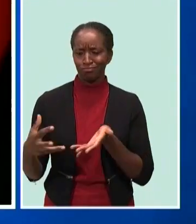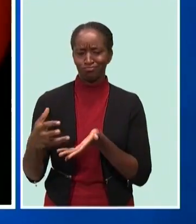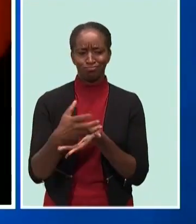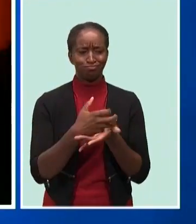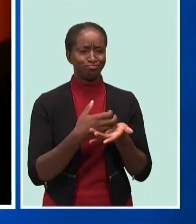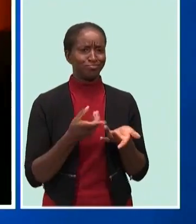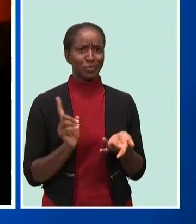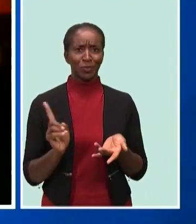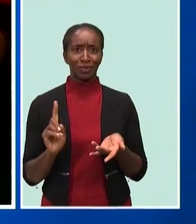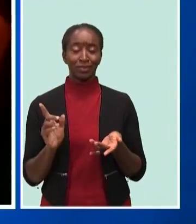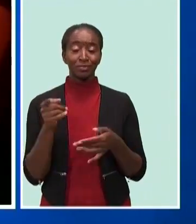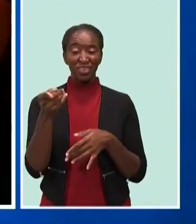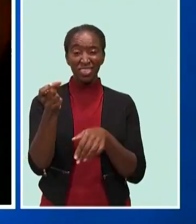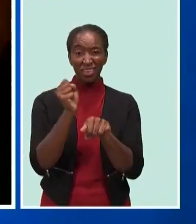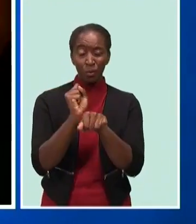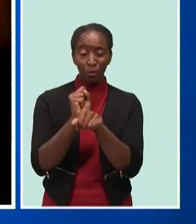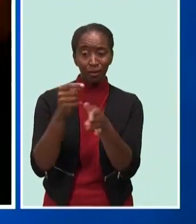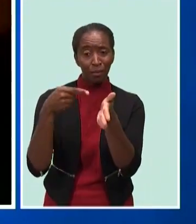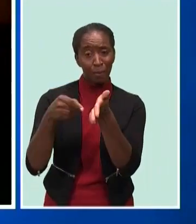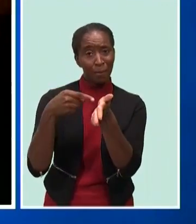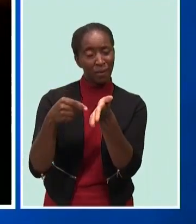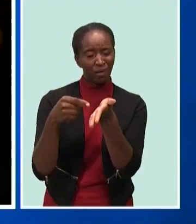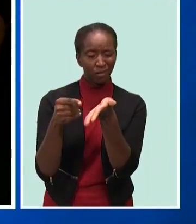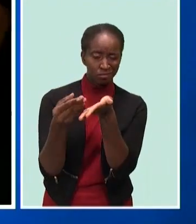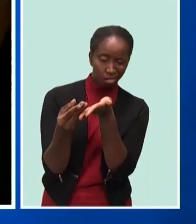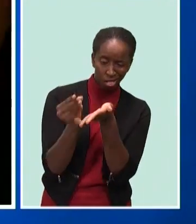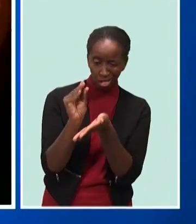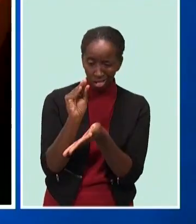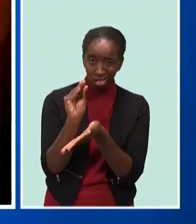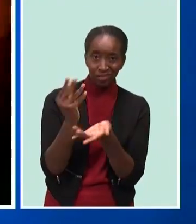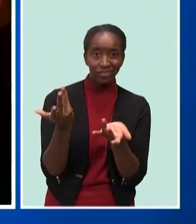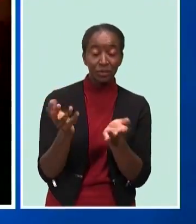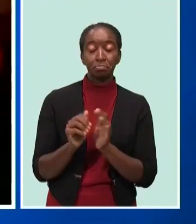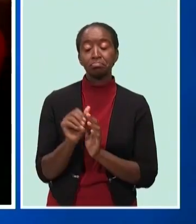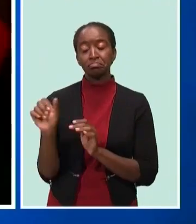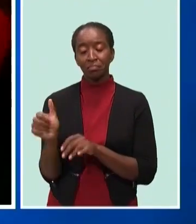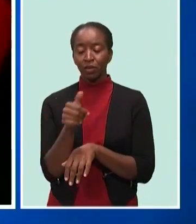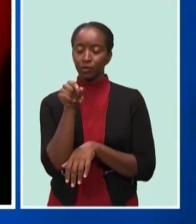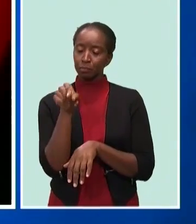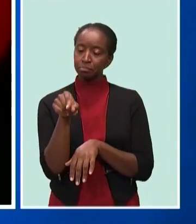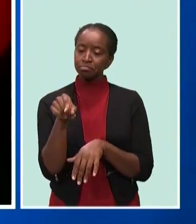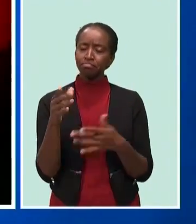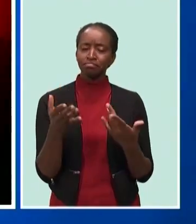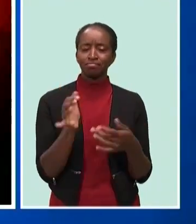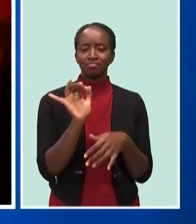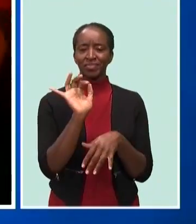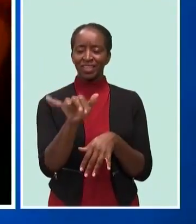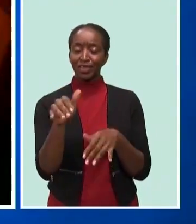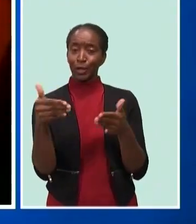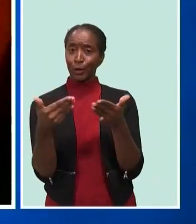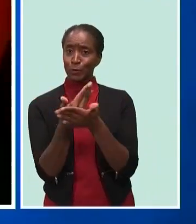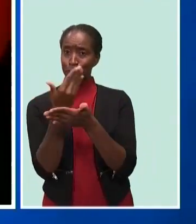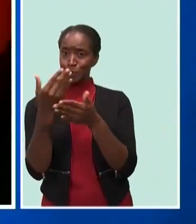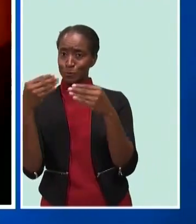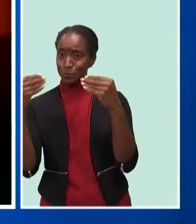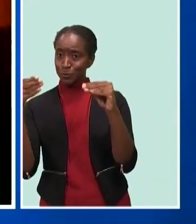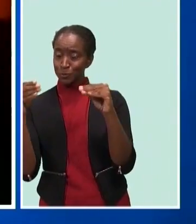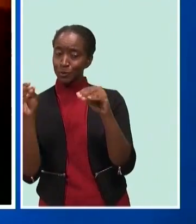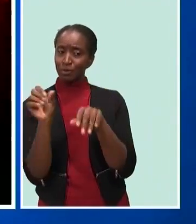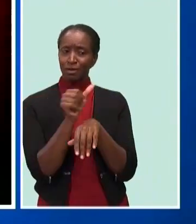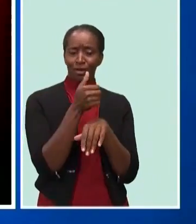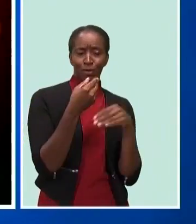in wages. Sandra Estwick wants to know what the opening of this new store will mean for the hardware stores already established